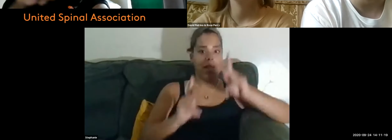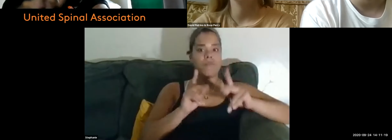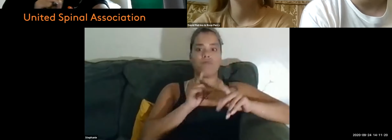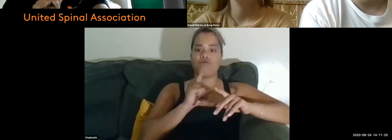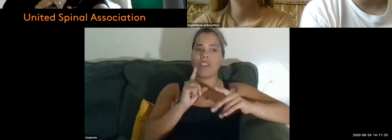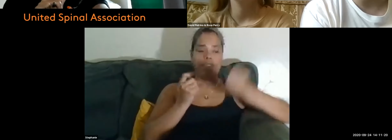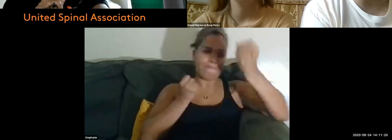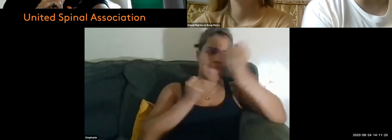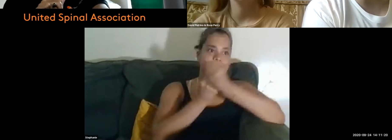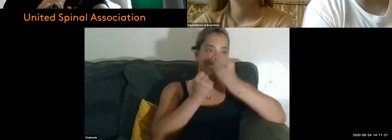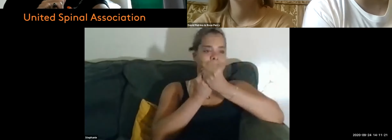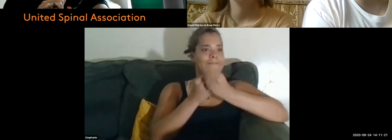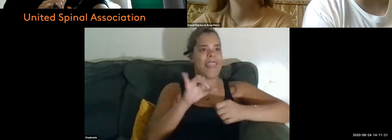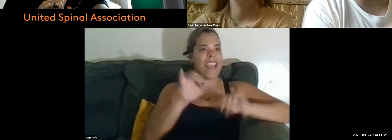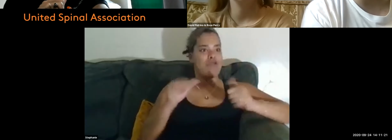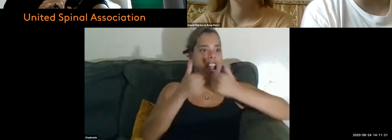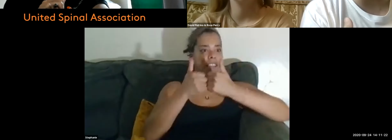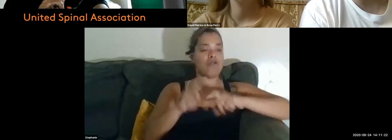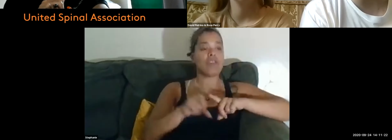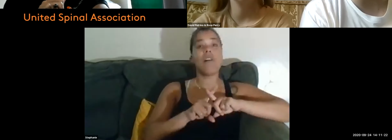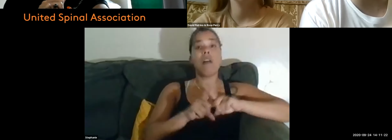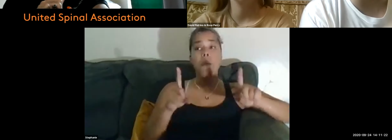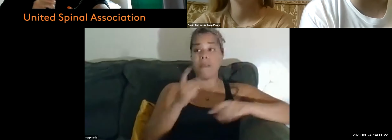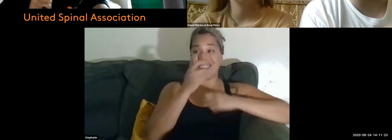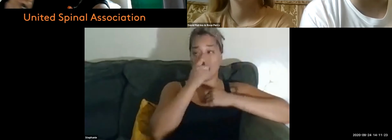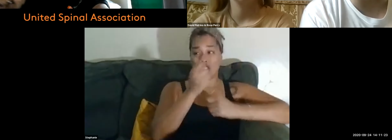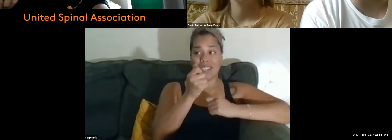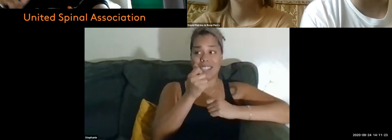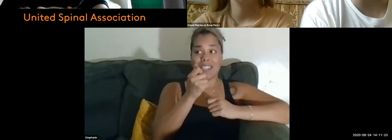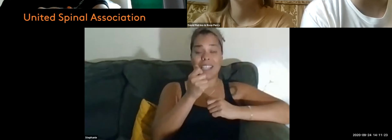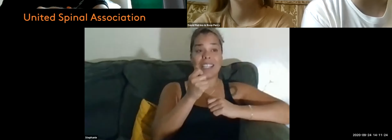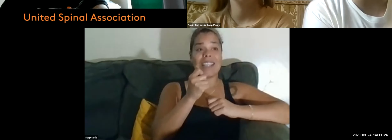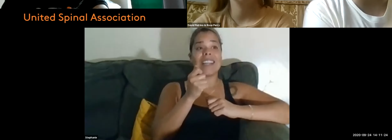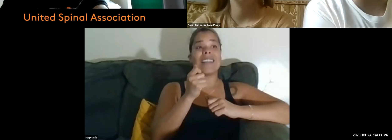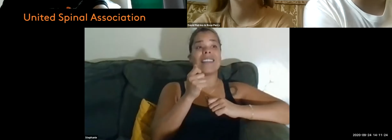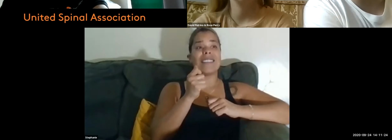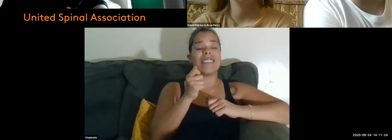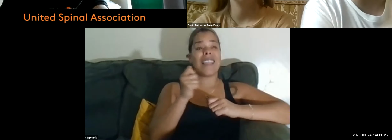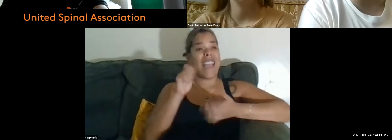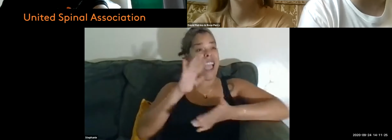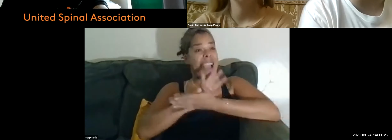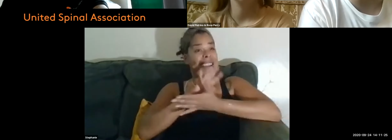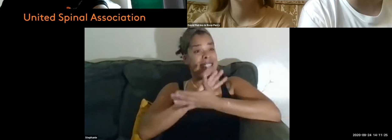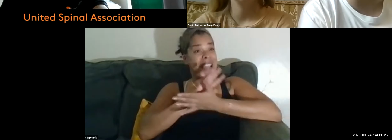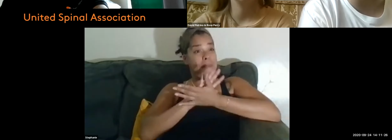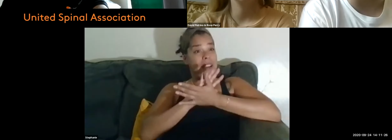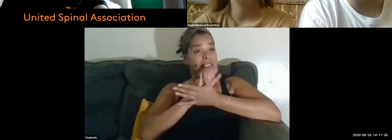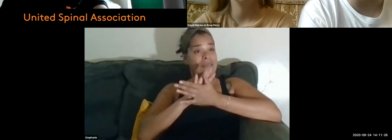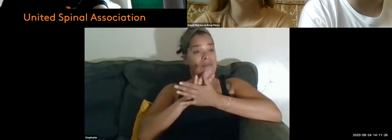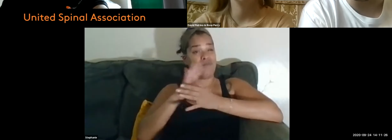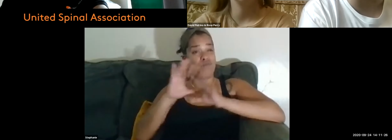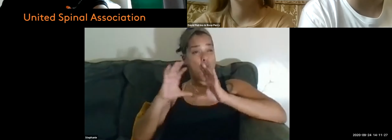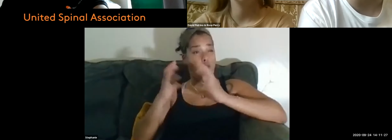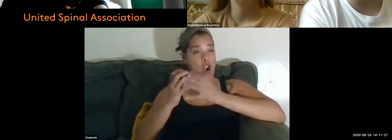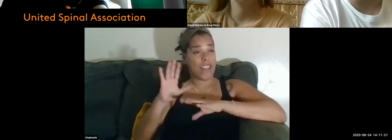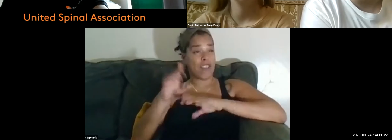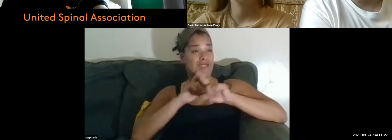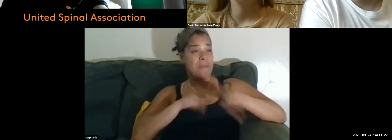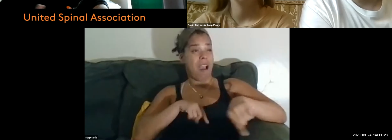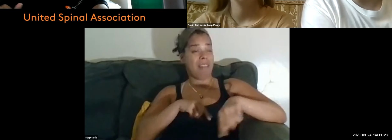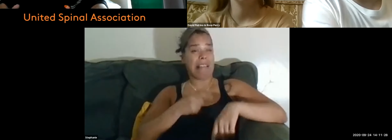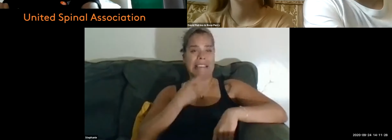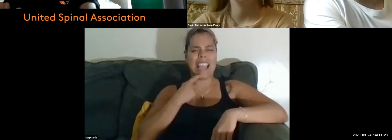But interestingly, the response in the academic world was quite opposite. They were like, "Oh, you're not doing your own science.